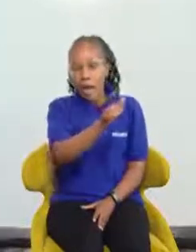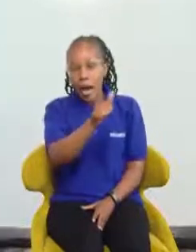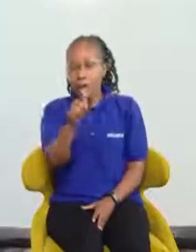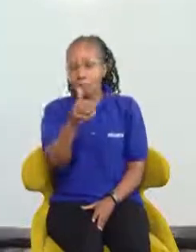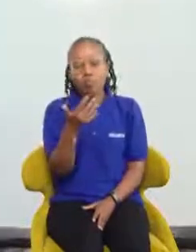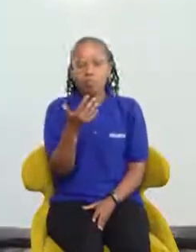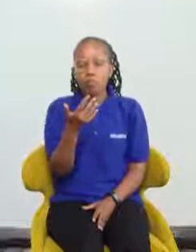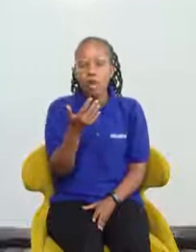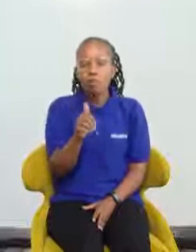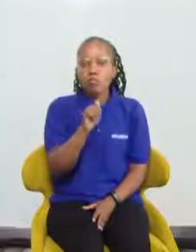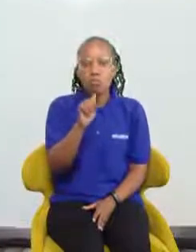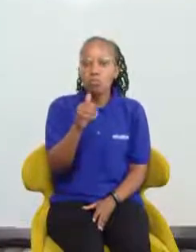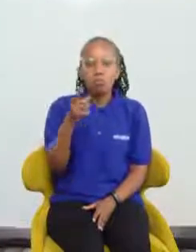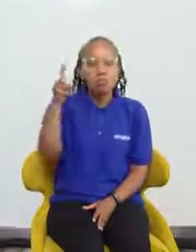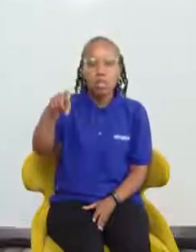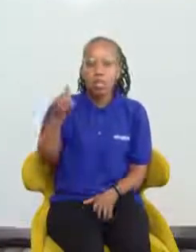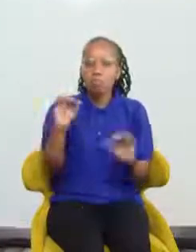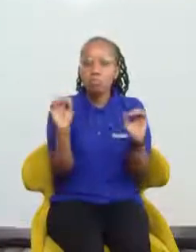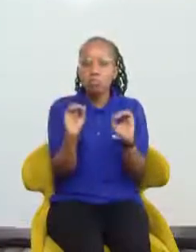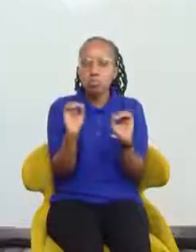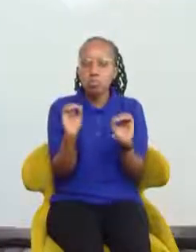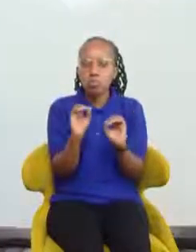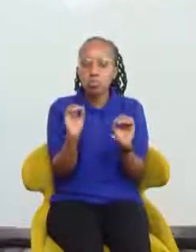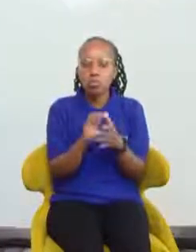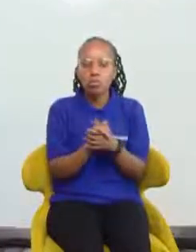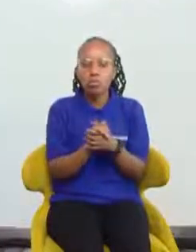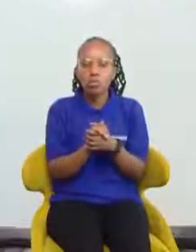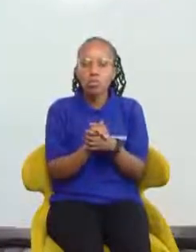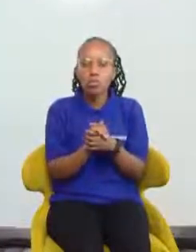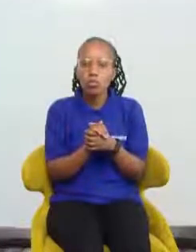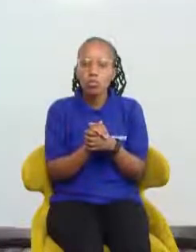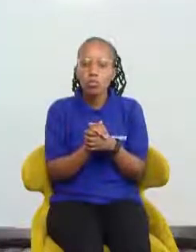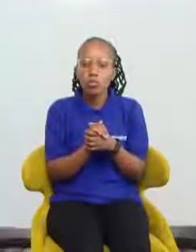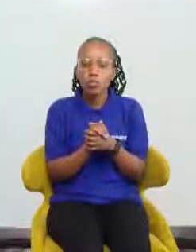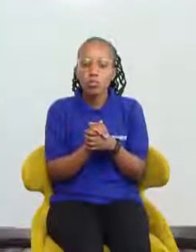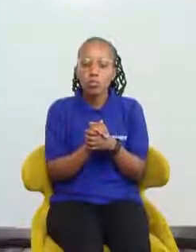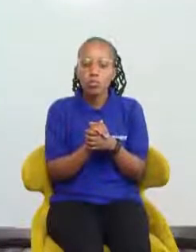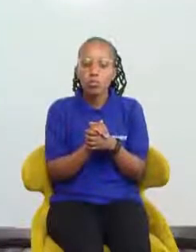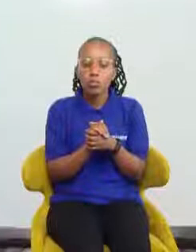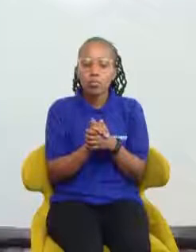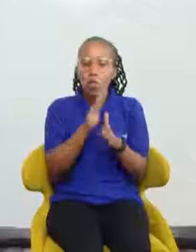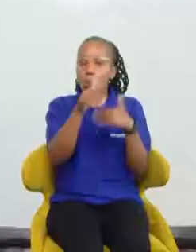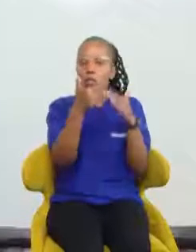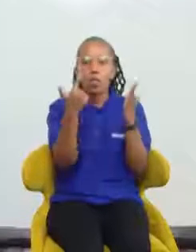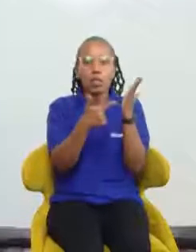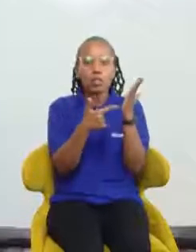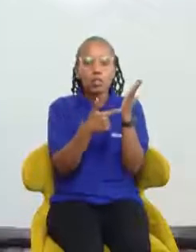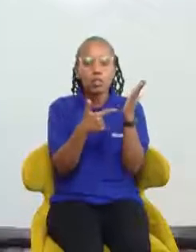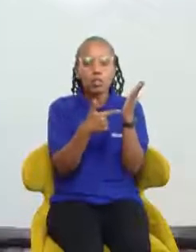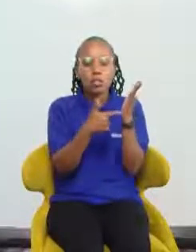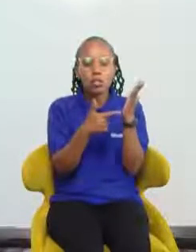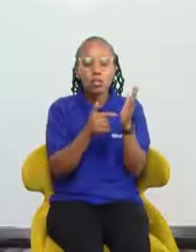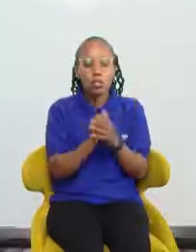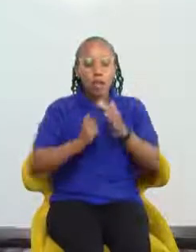then there's no need. Yeah, funding is a huge issue, isn't it, with all technology for the most part.